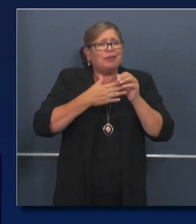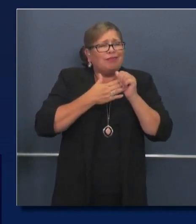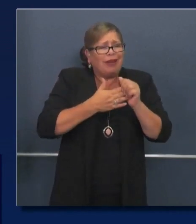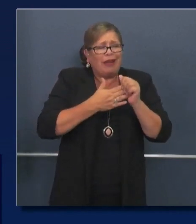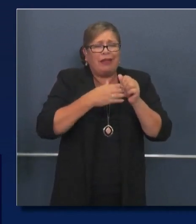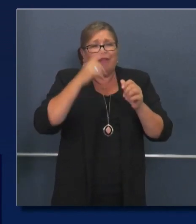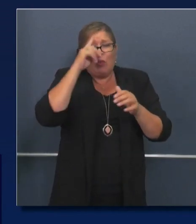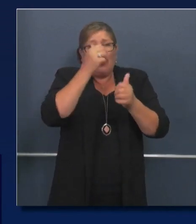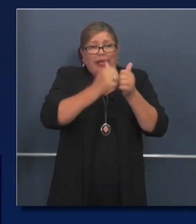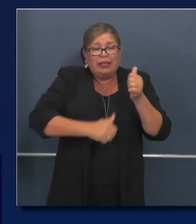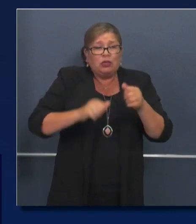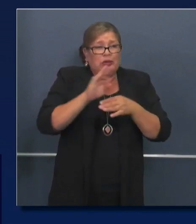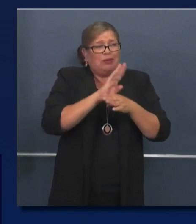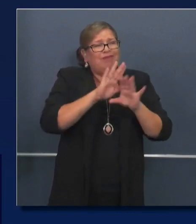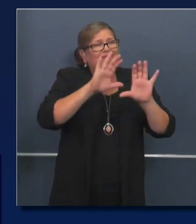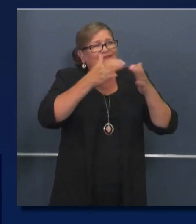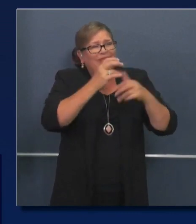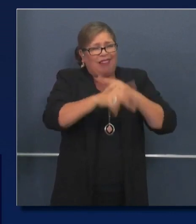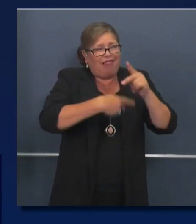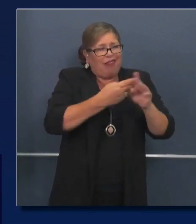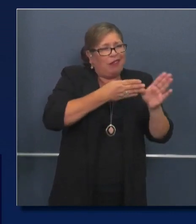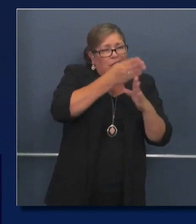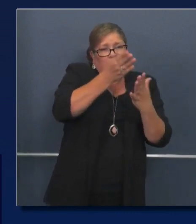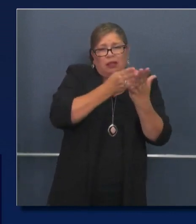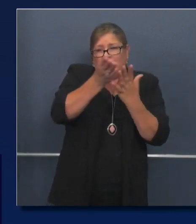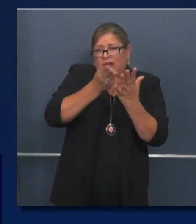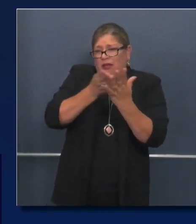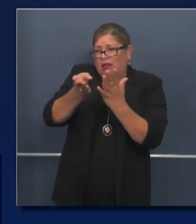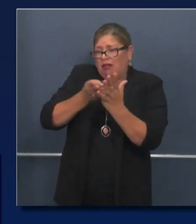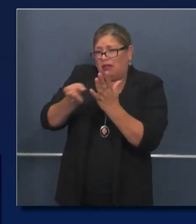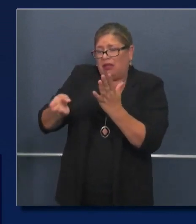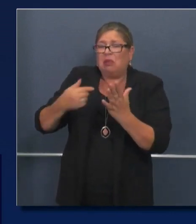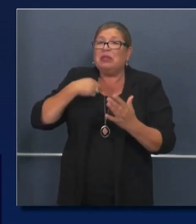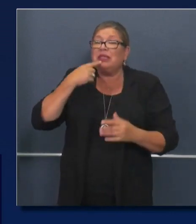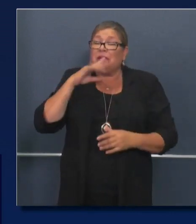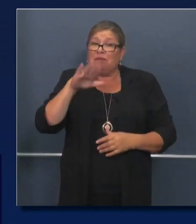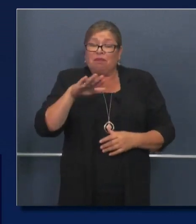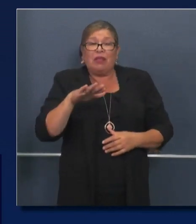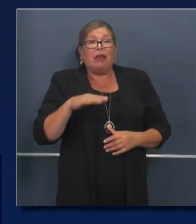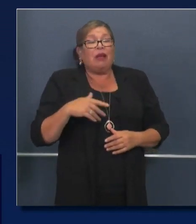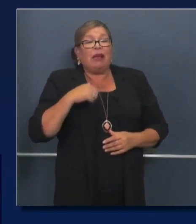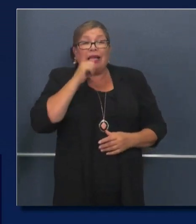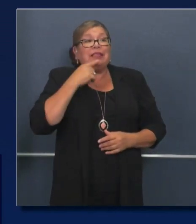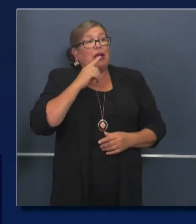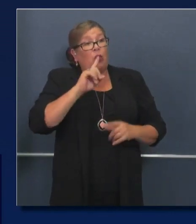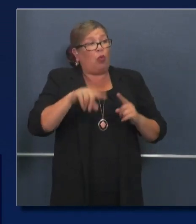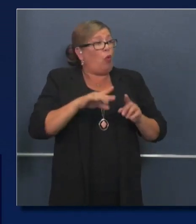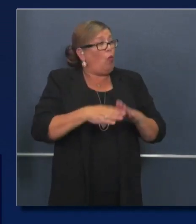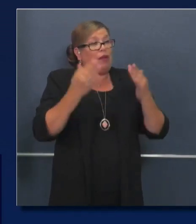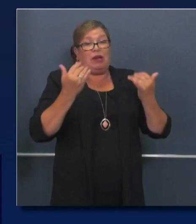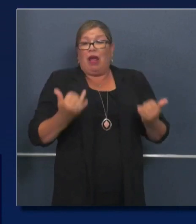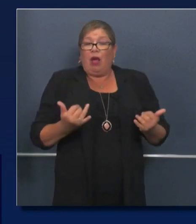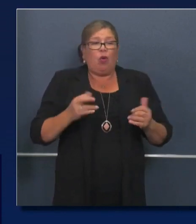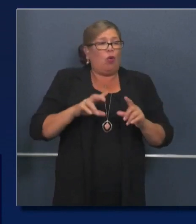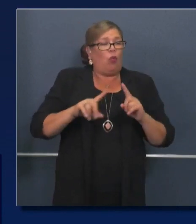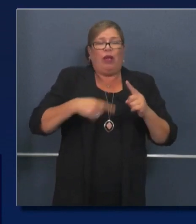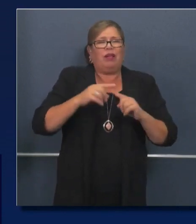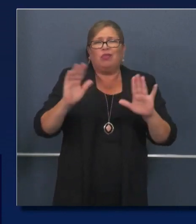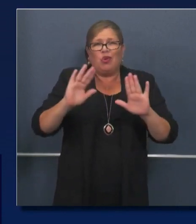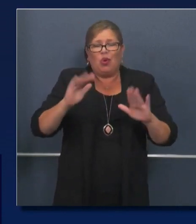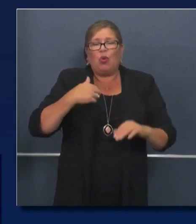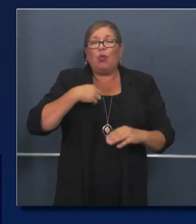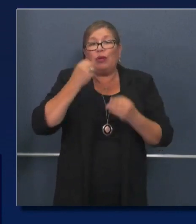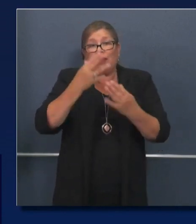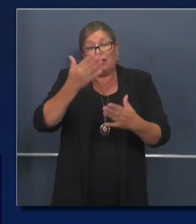we can safely reopen the economy. We didn't say when, we said how. The when question